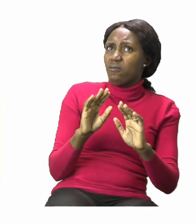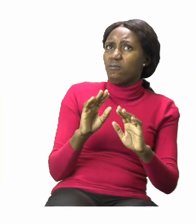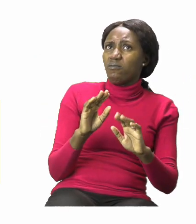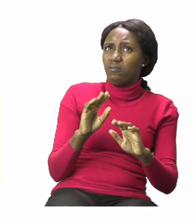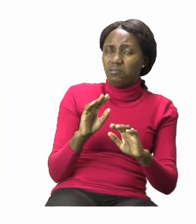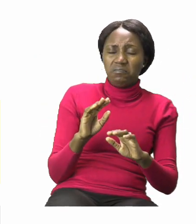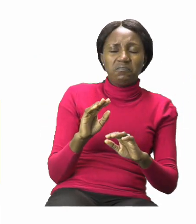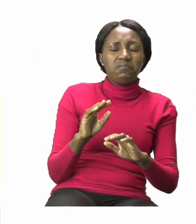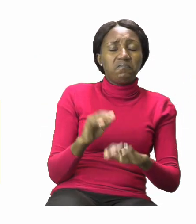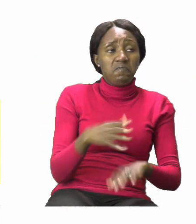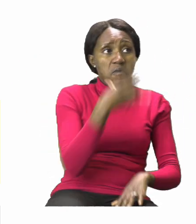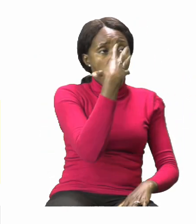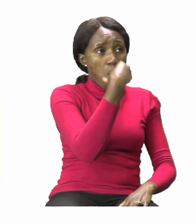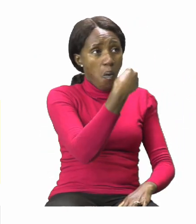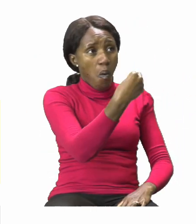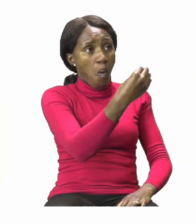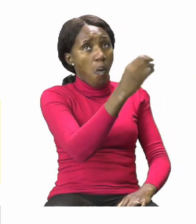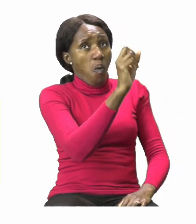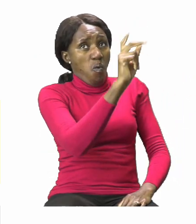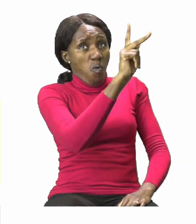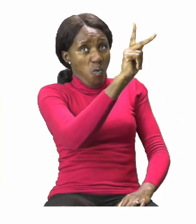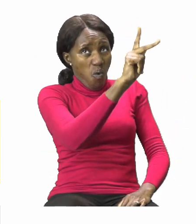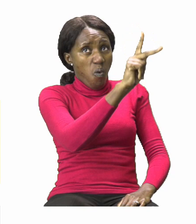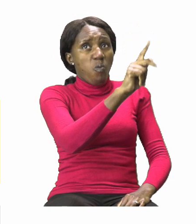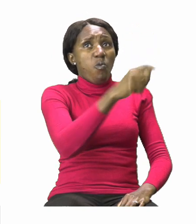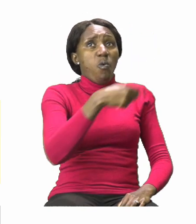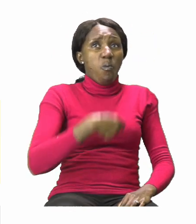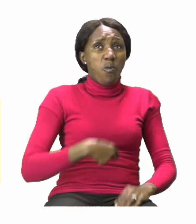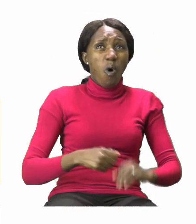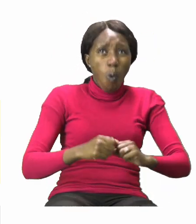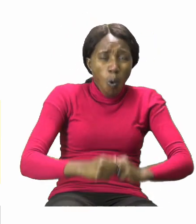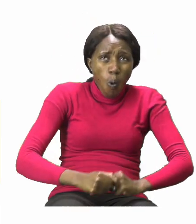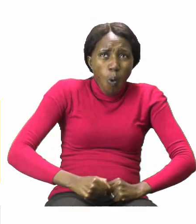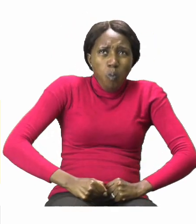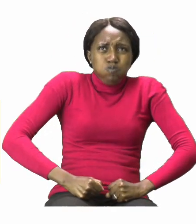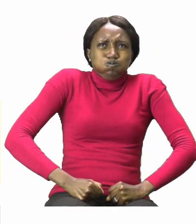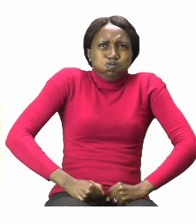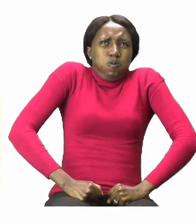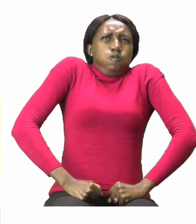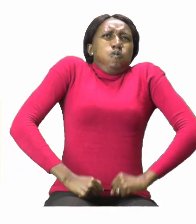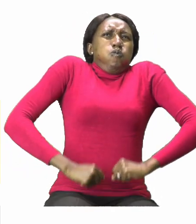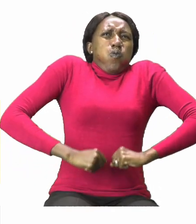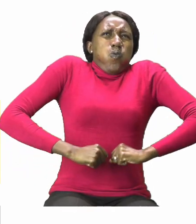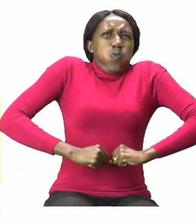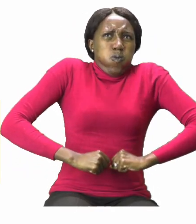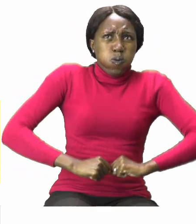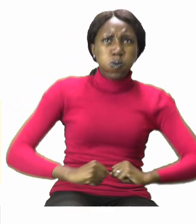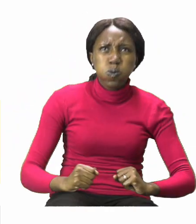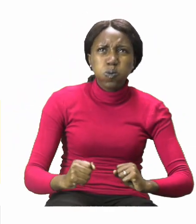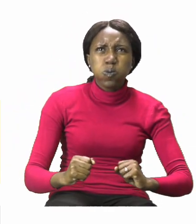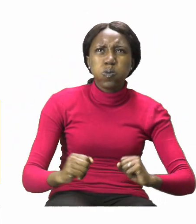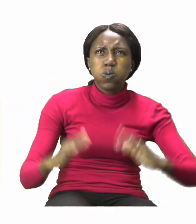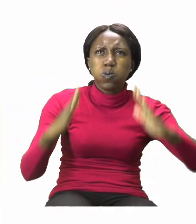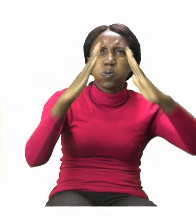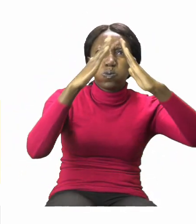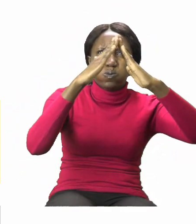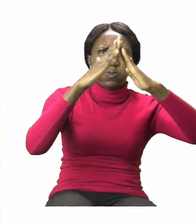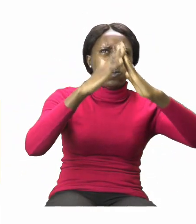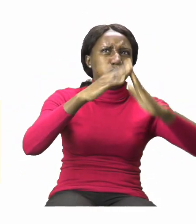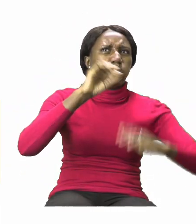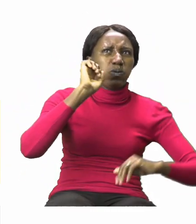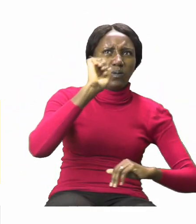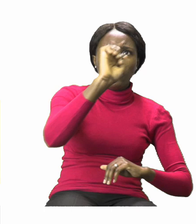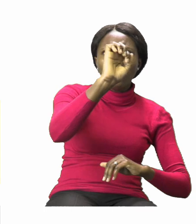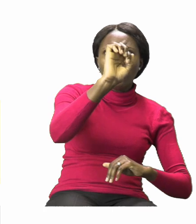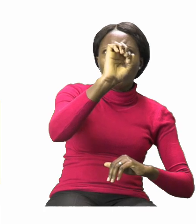"Then I will huff and I will puff and I will blow the house